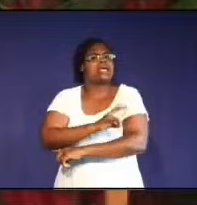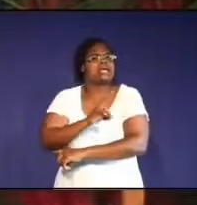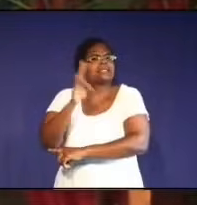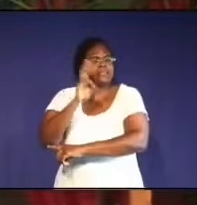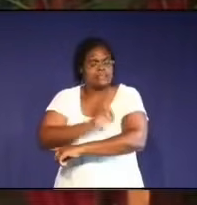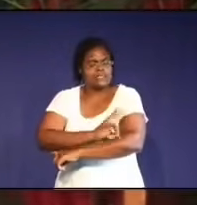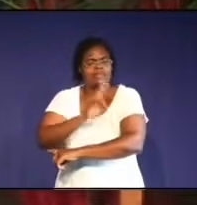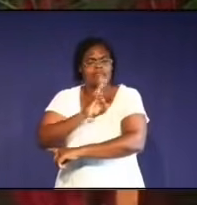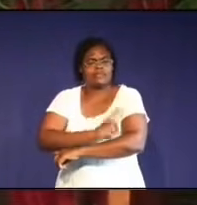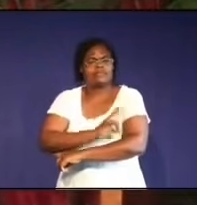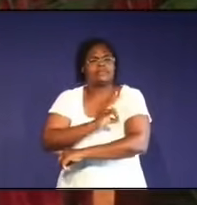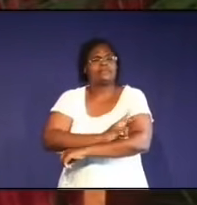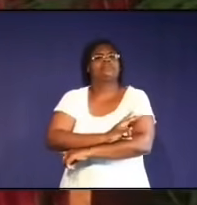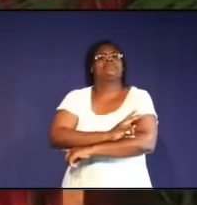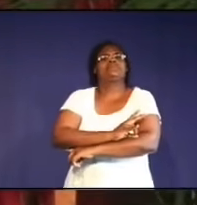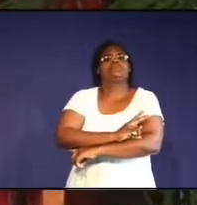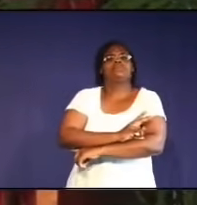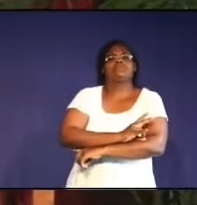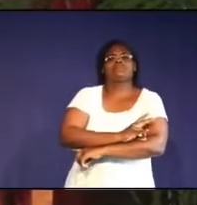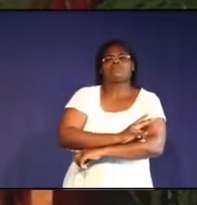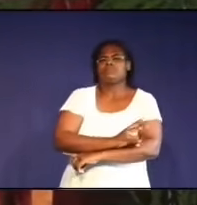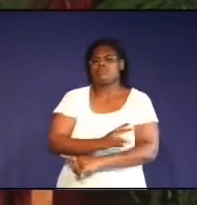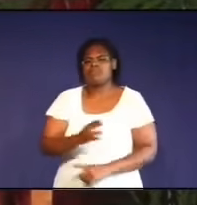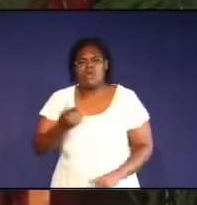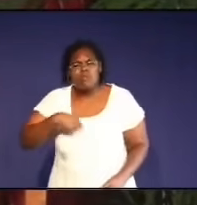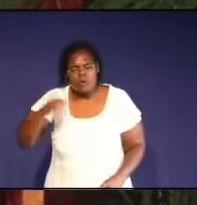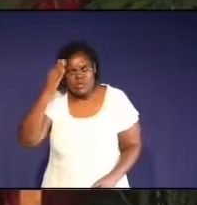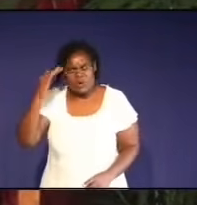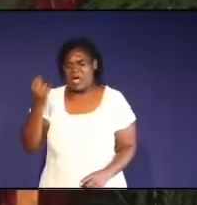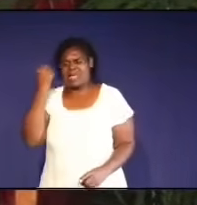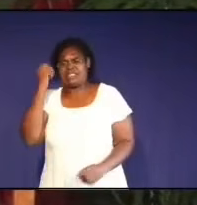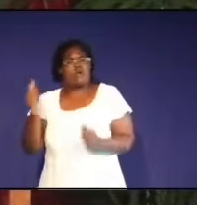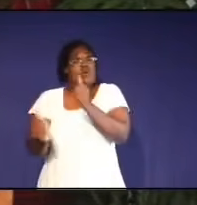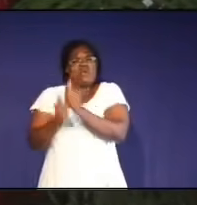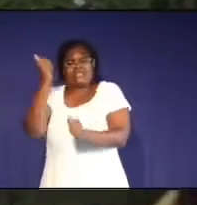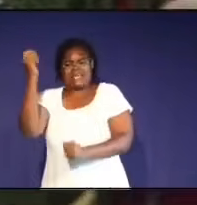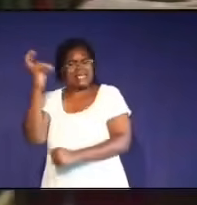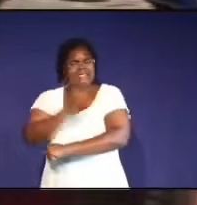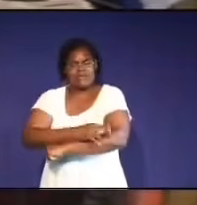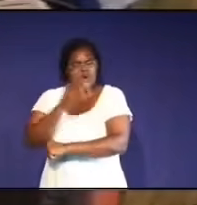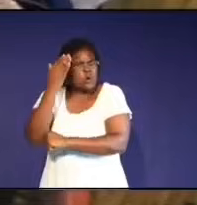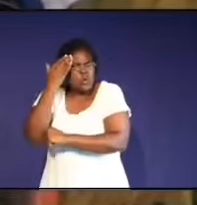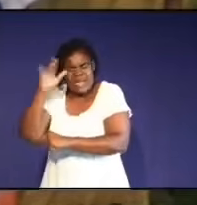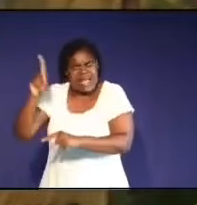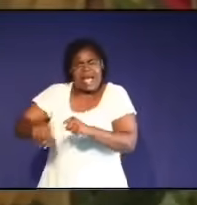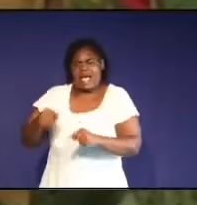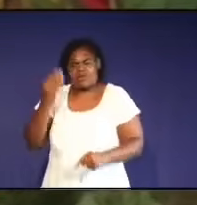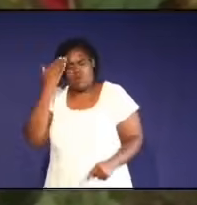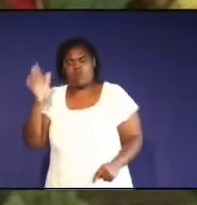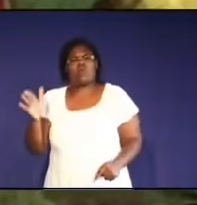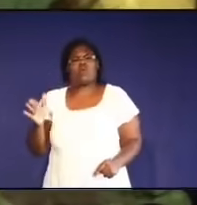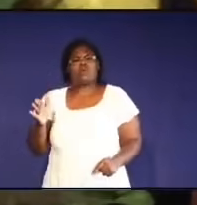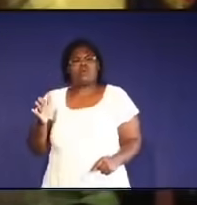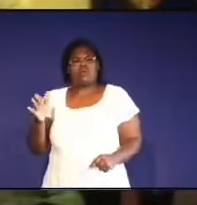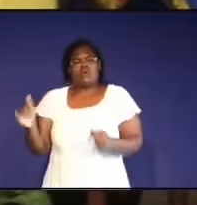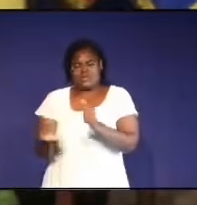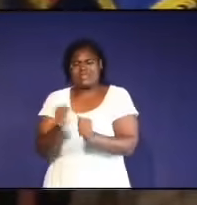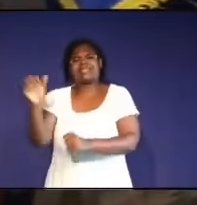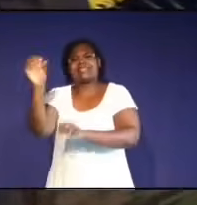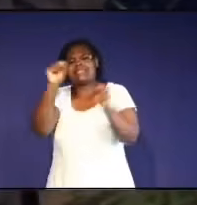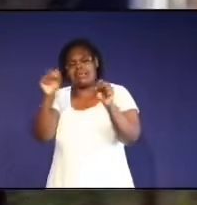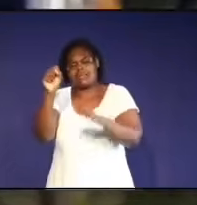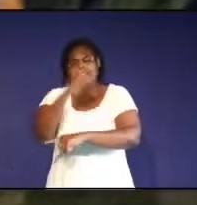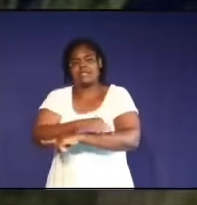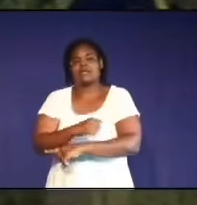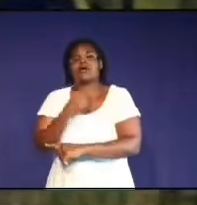Somebody said, preacher, don't you know we can't tell which day is the seventh day? Don't you know, preacher, we can't tell which day is the Sabbath day? Well,